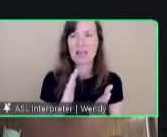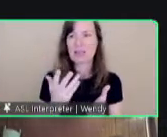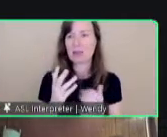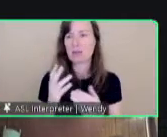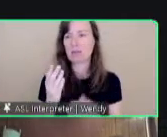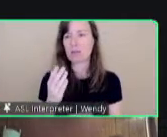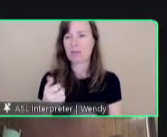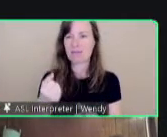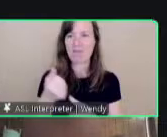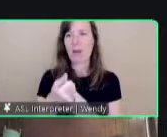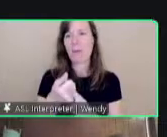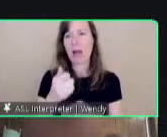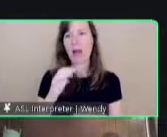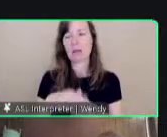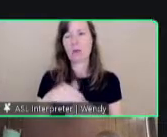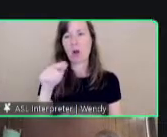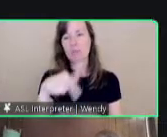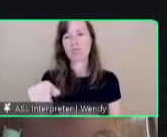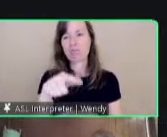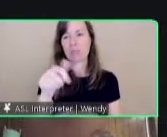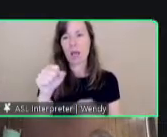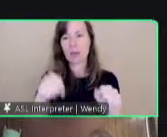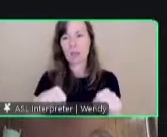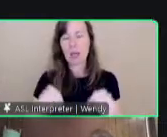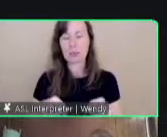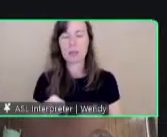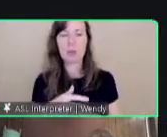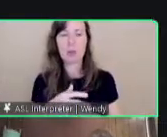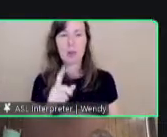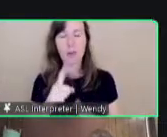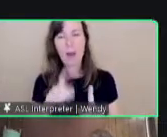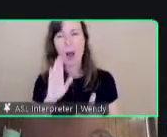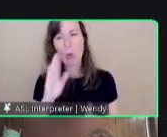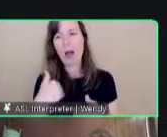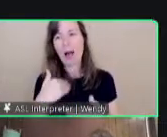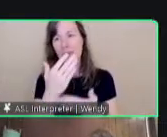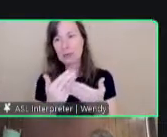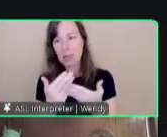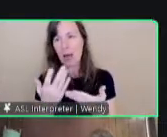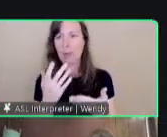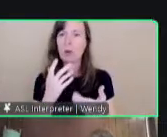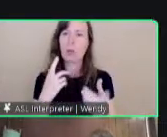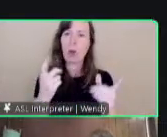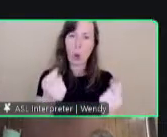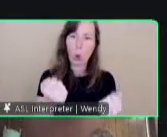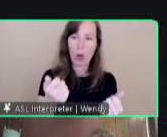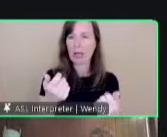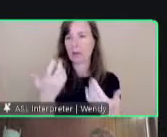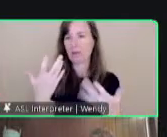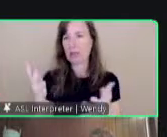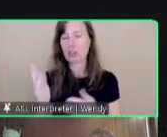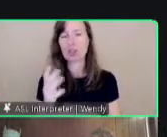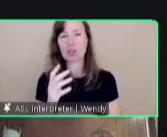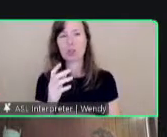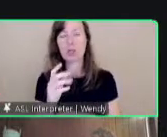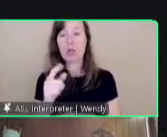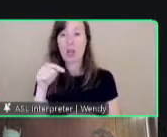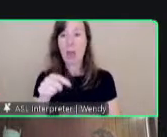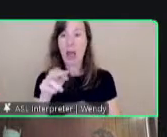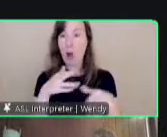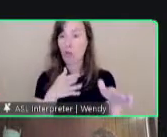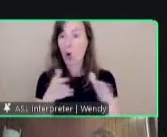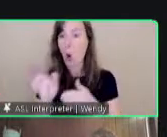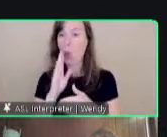be impacts, but it'll be hopefully quick and over with, and they're going to have, that's going to be a completely rebuilt road.